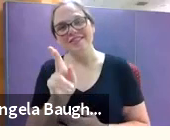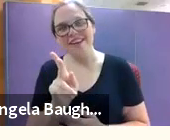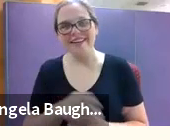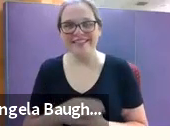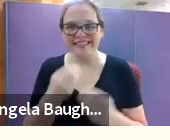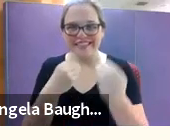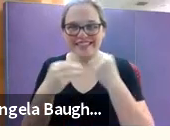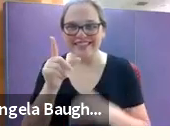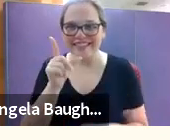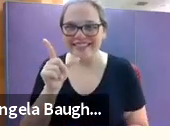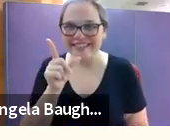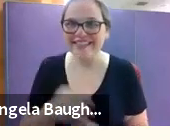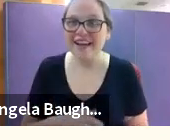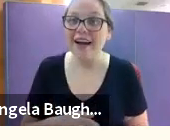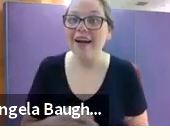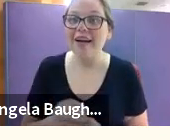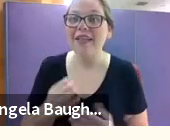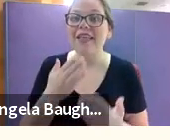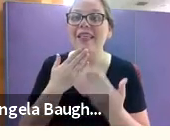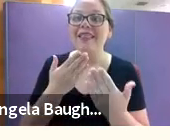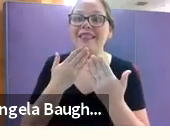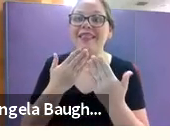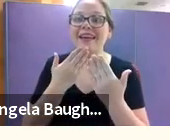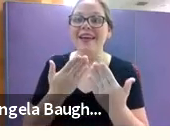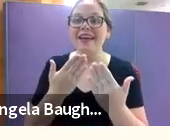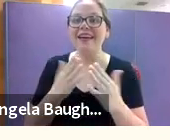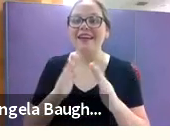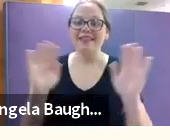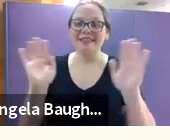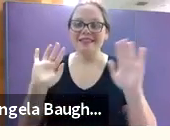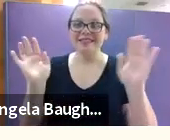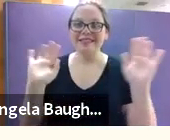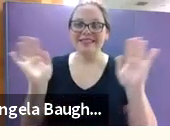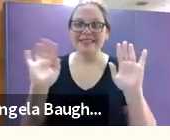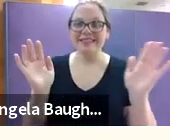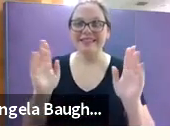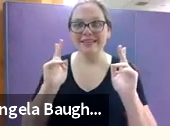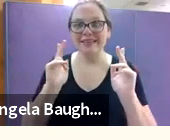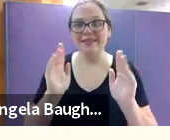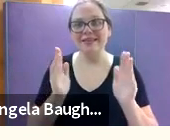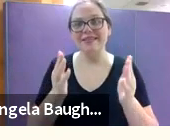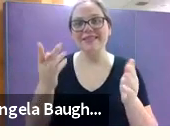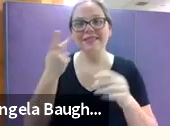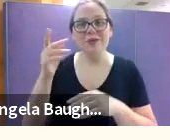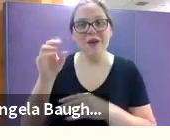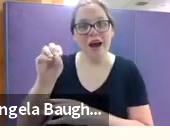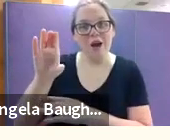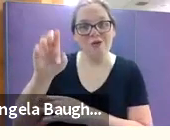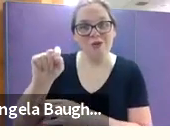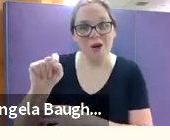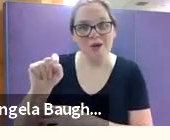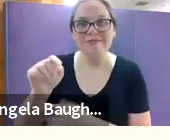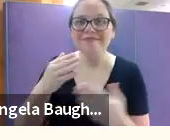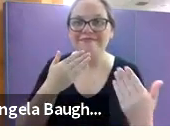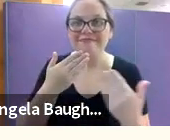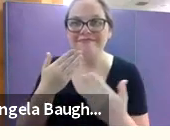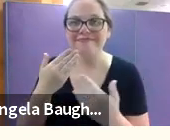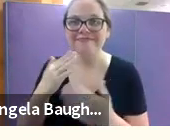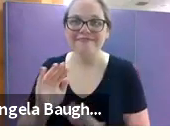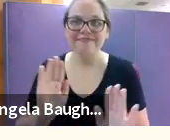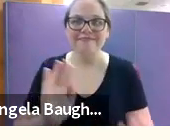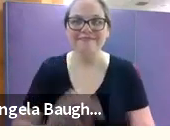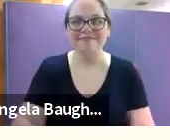Thank you all. All right. Thanks, everybody. I appreciate your time. See you in October. Thank you all for